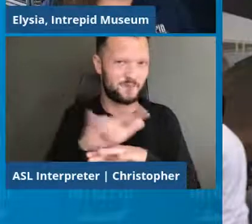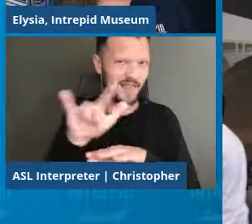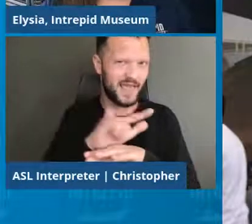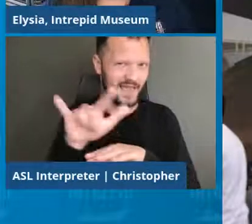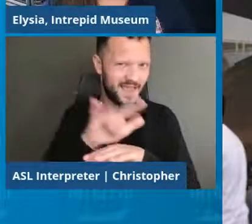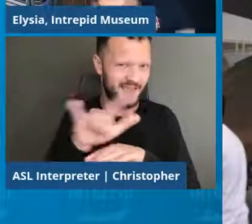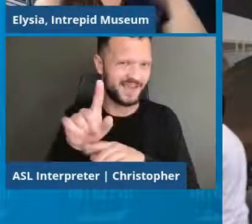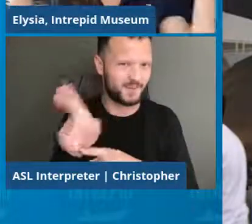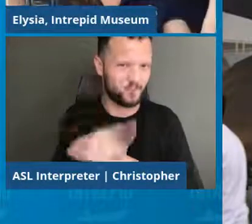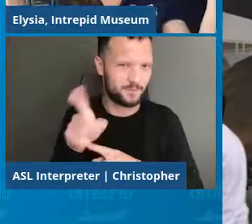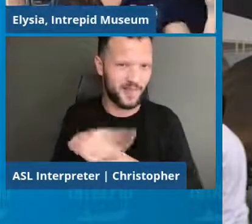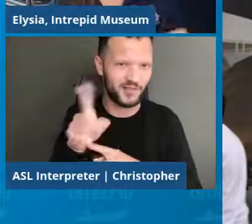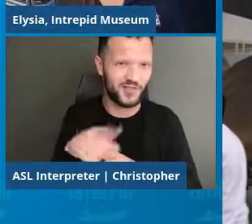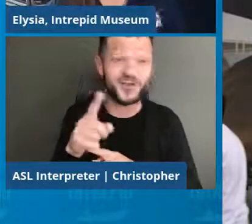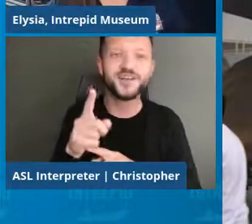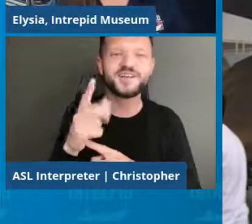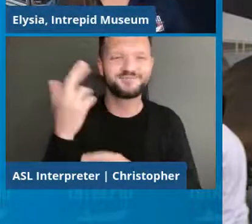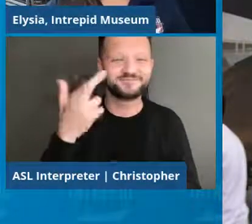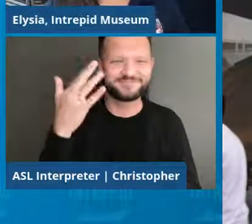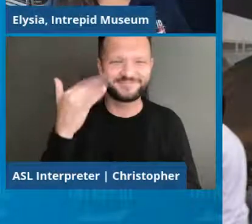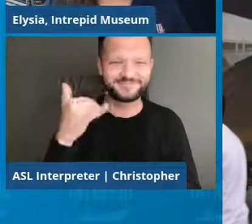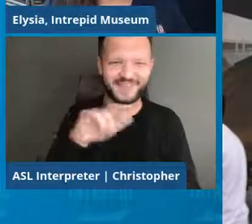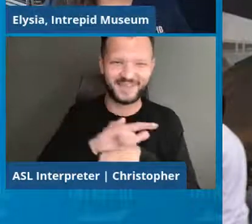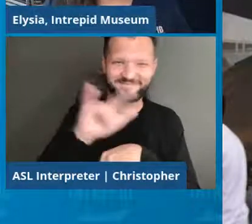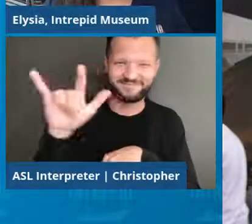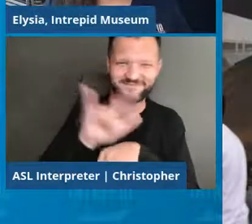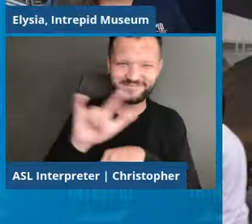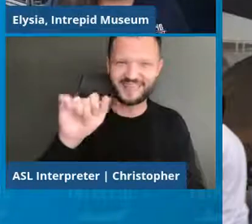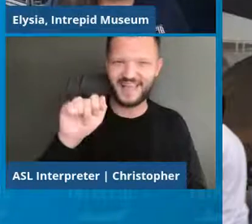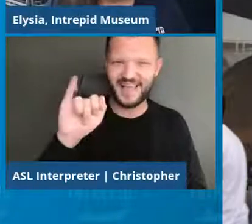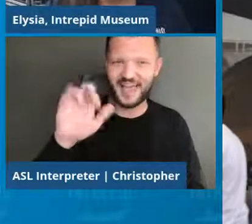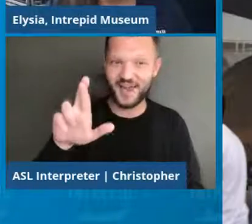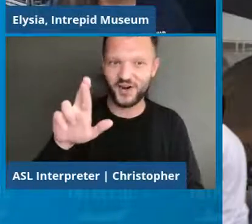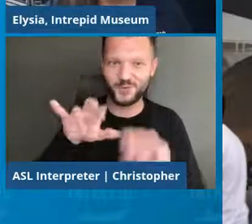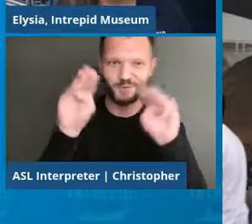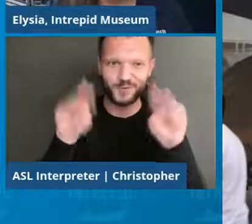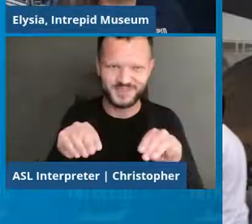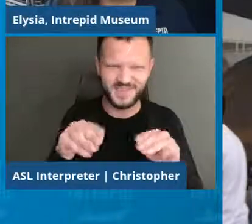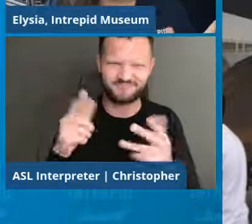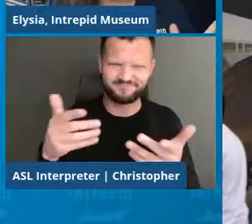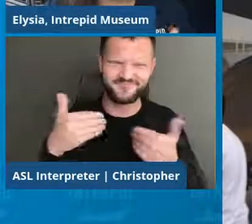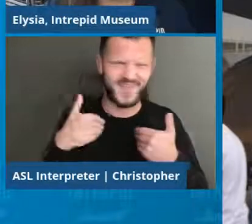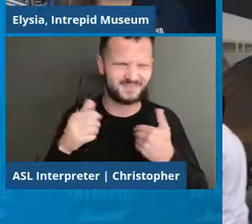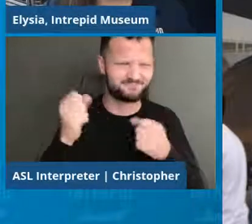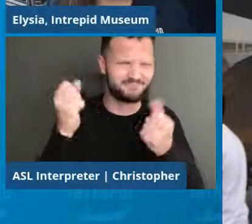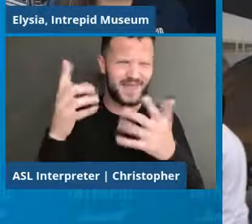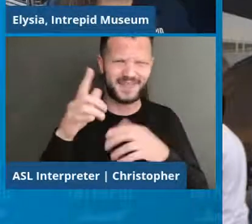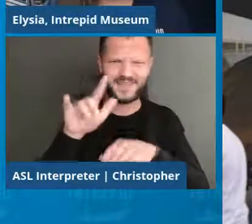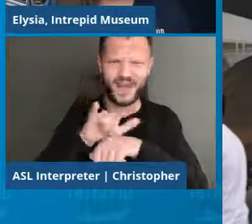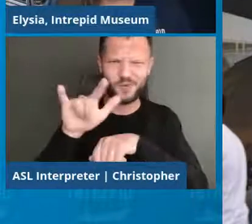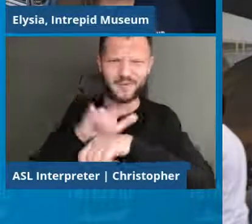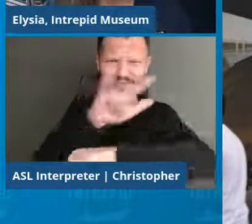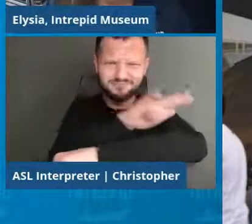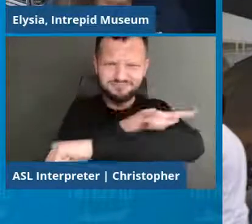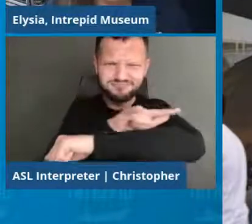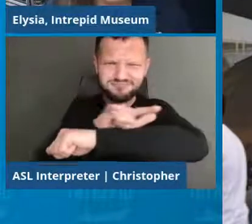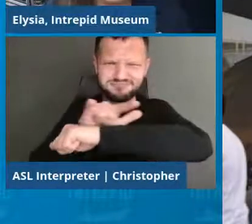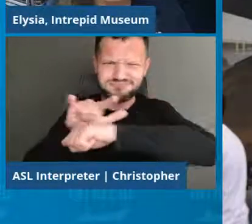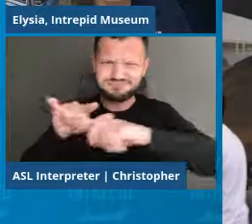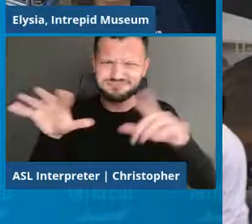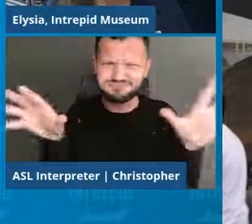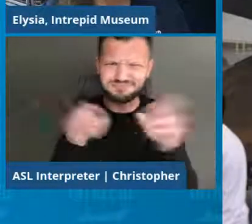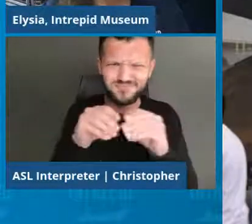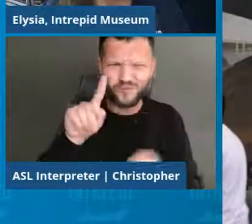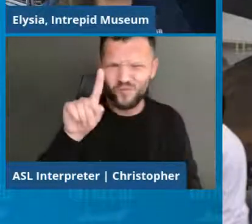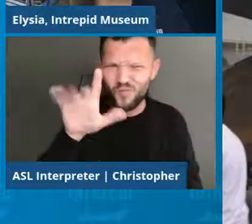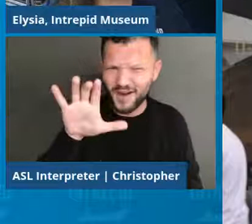of course, why we are an air museum. The Intrepid carried a number of airplanes. In fact, they could fit up to about 100